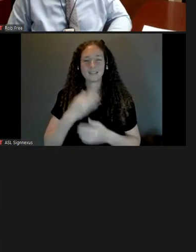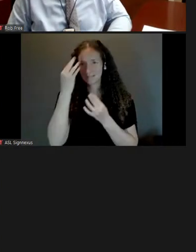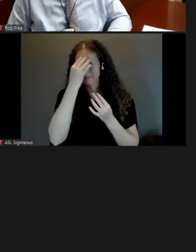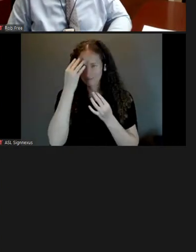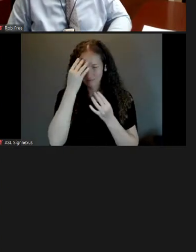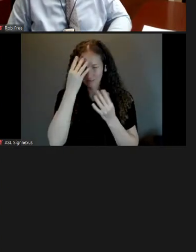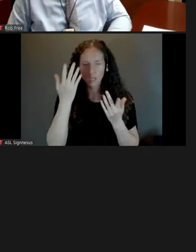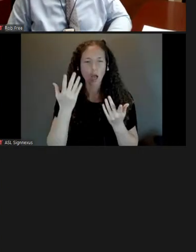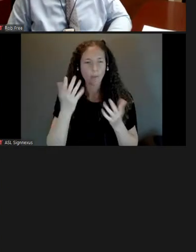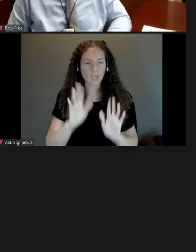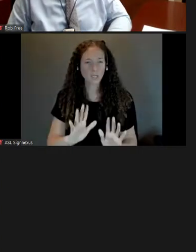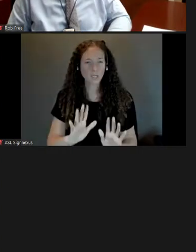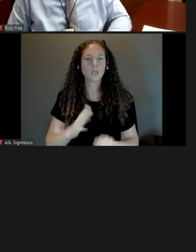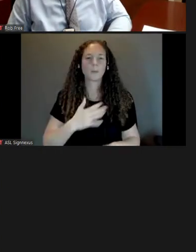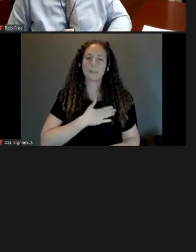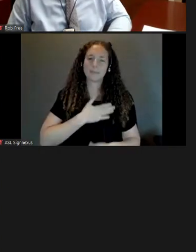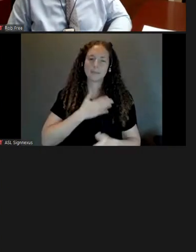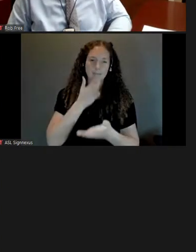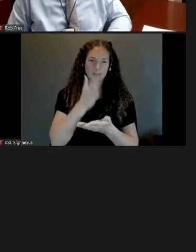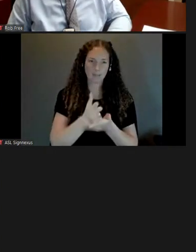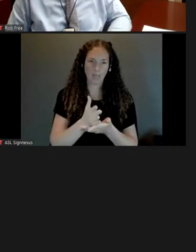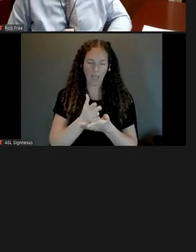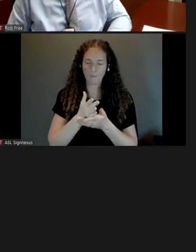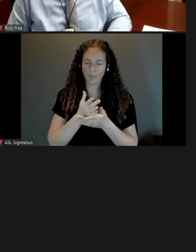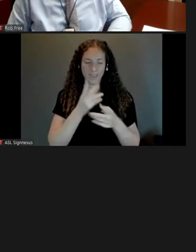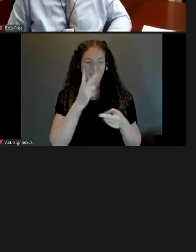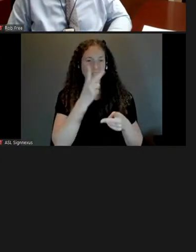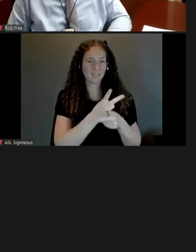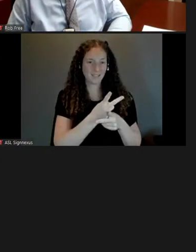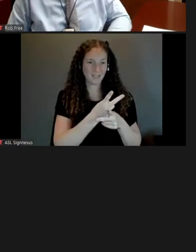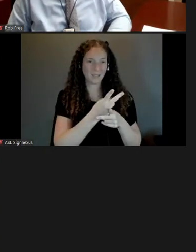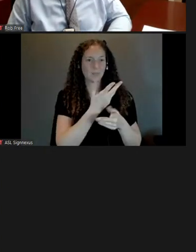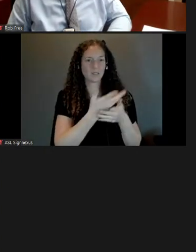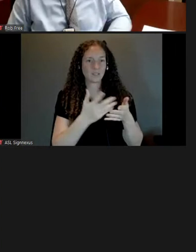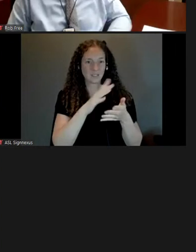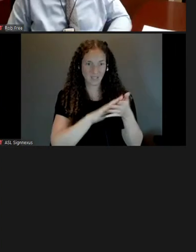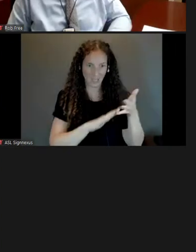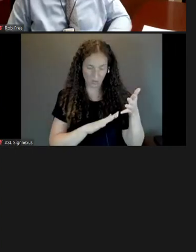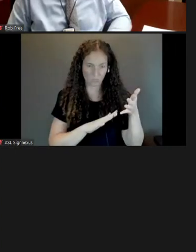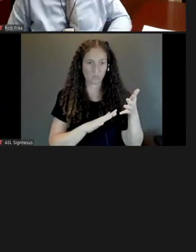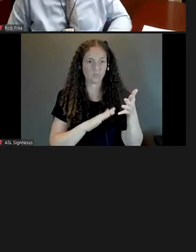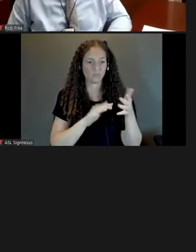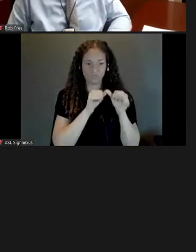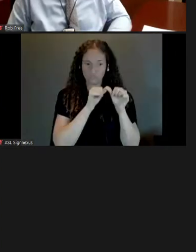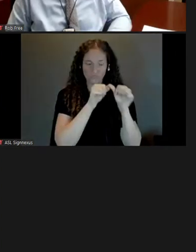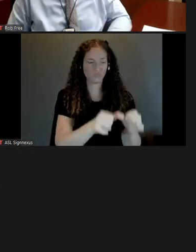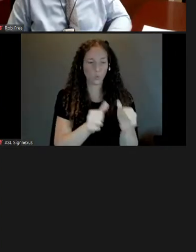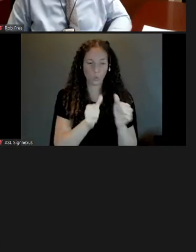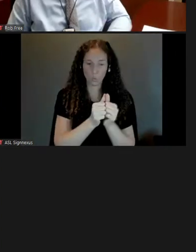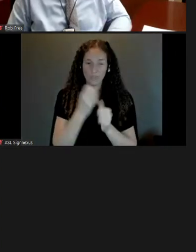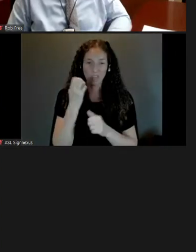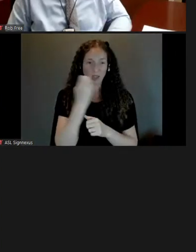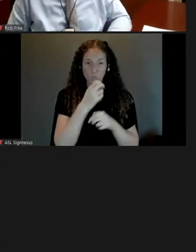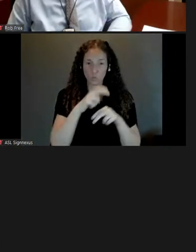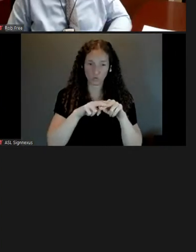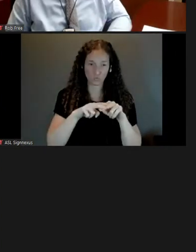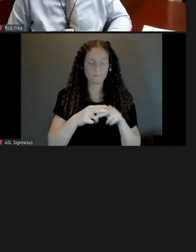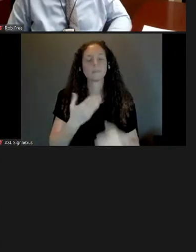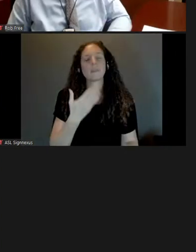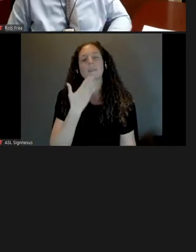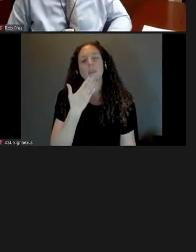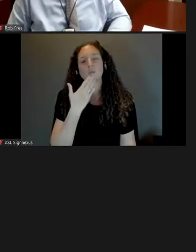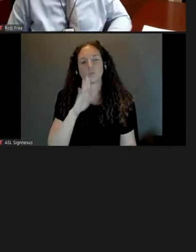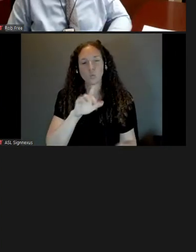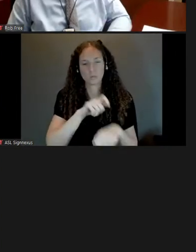stopping and retaining the train schedule as it is with all the express trains intact. Thank you for your time. Thank